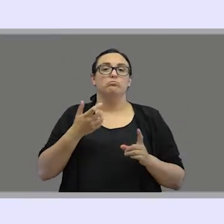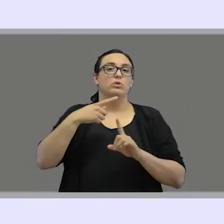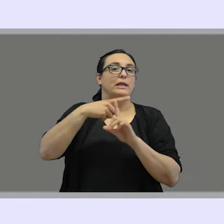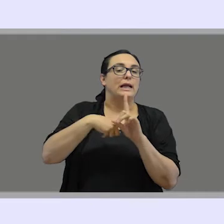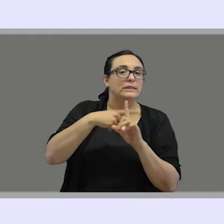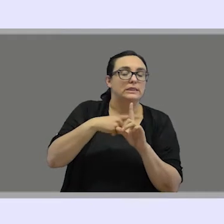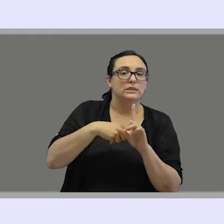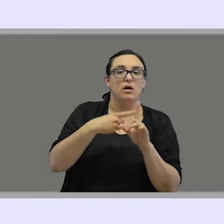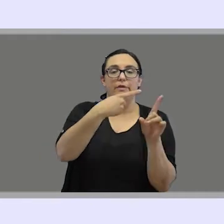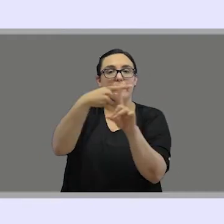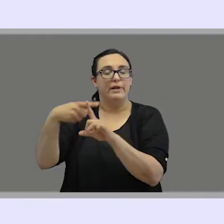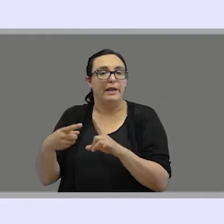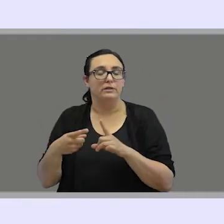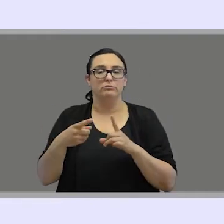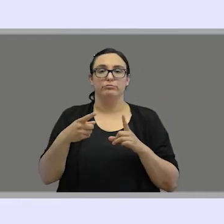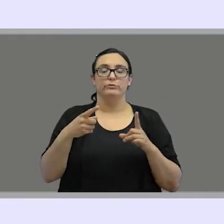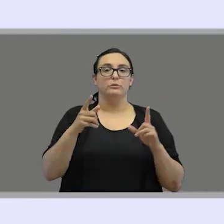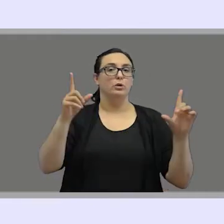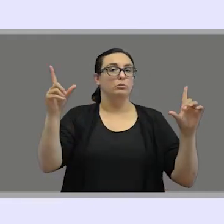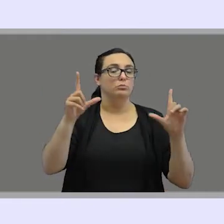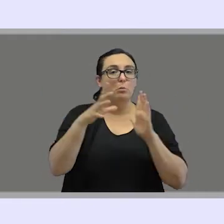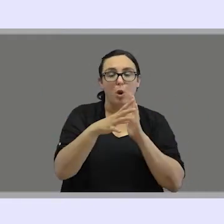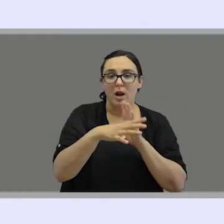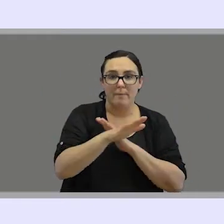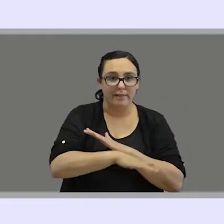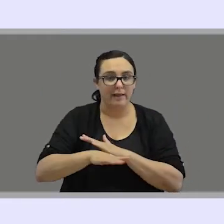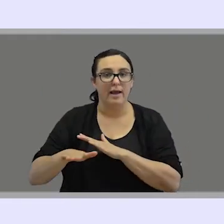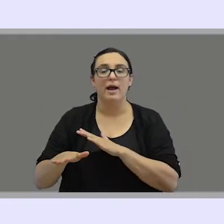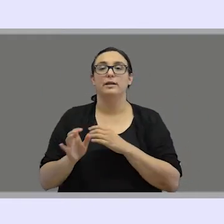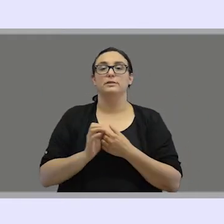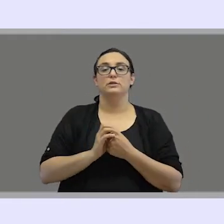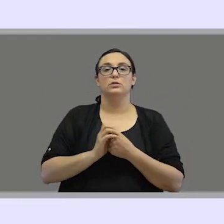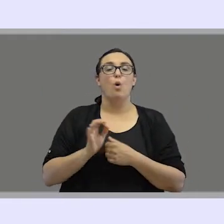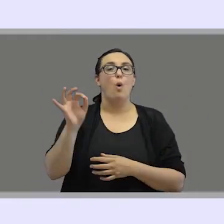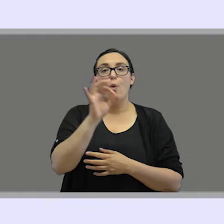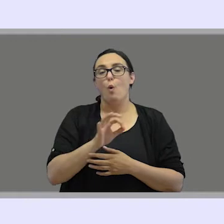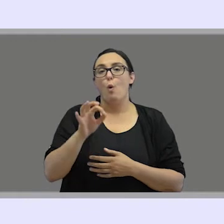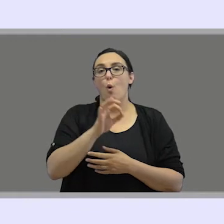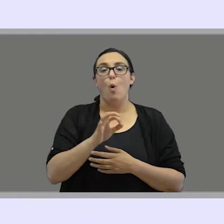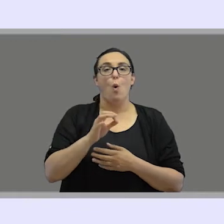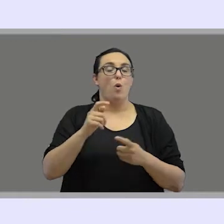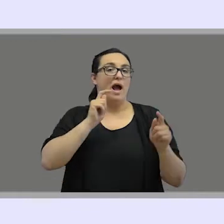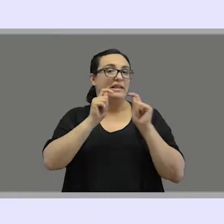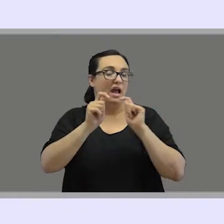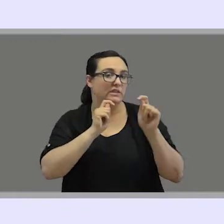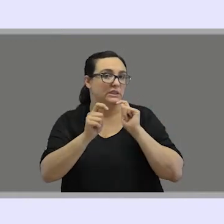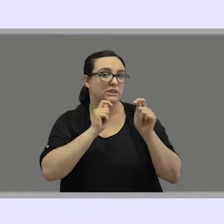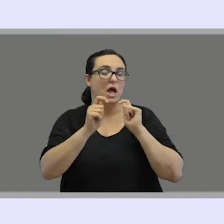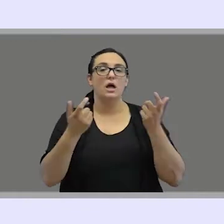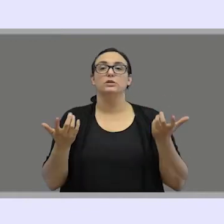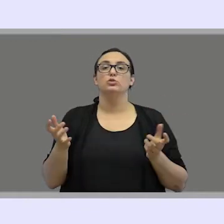different registers, for example, like kids programs or